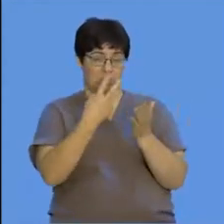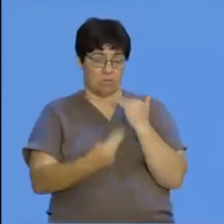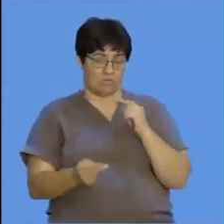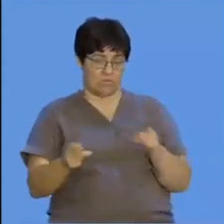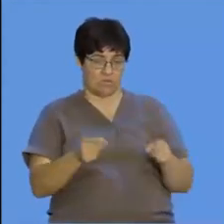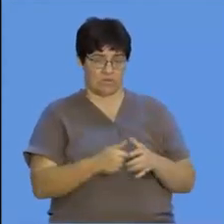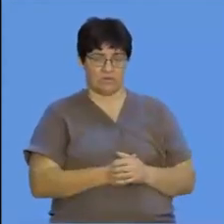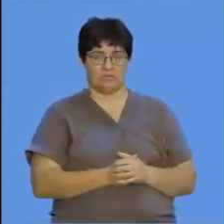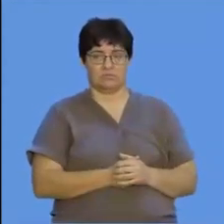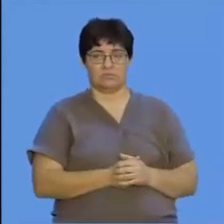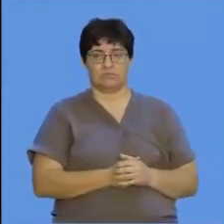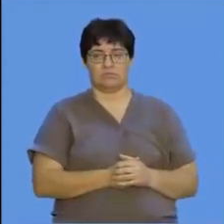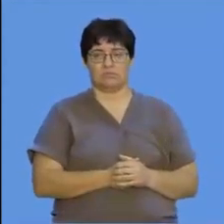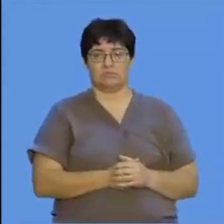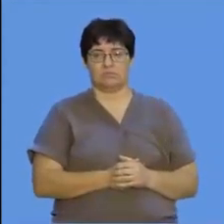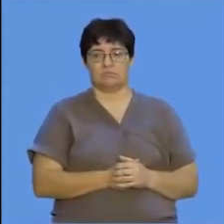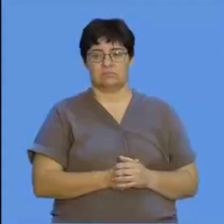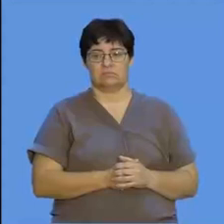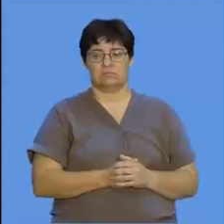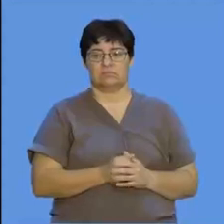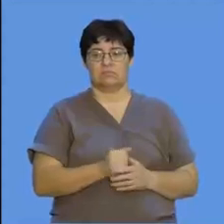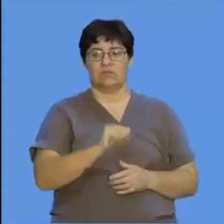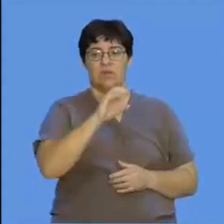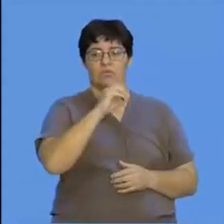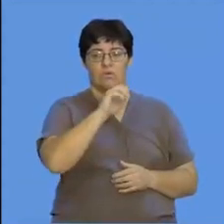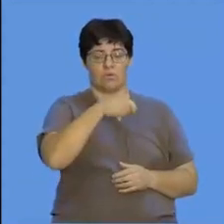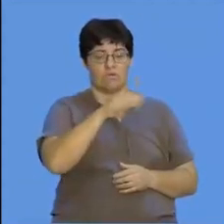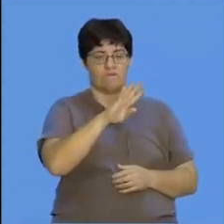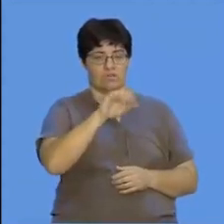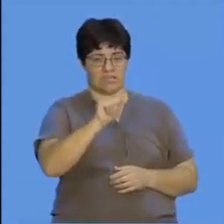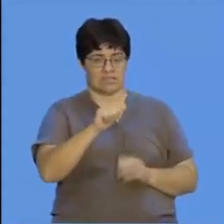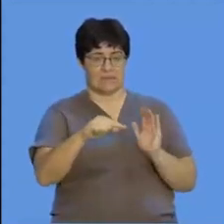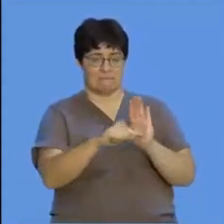not going to write it down, so we got 0.46 minus